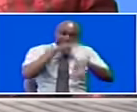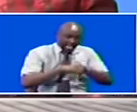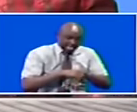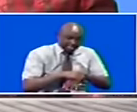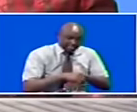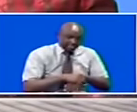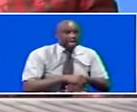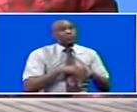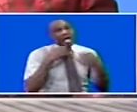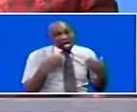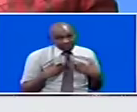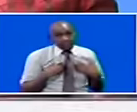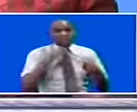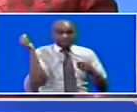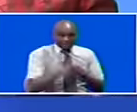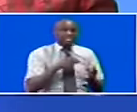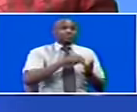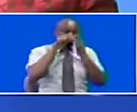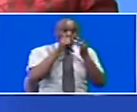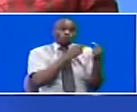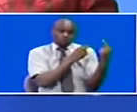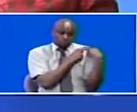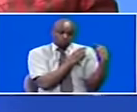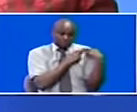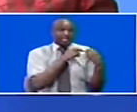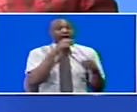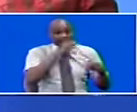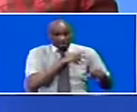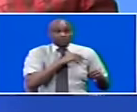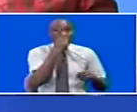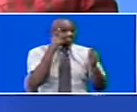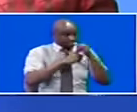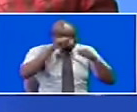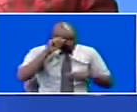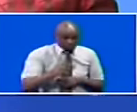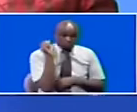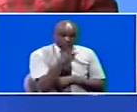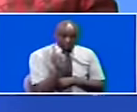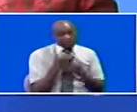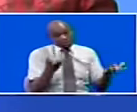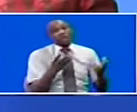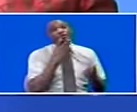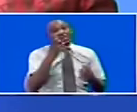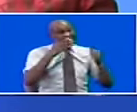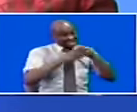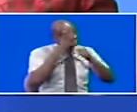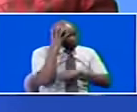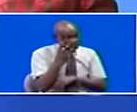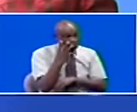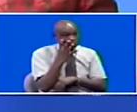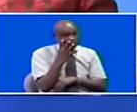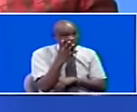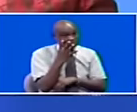a what was called a monthly special duty allowance of 26,000 shillings per month. That is totaling to 494,000 for